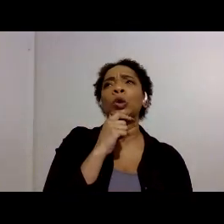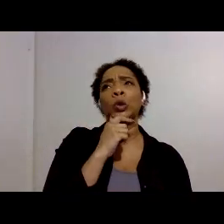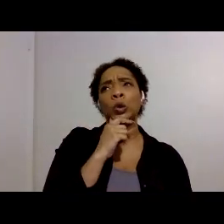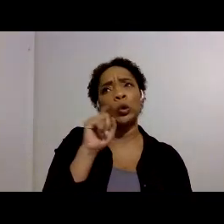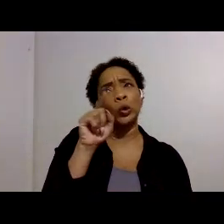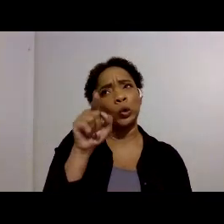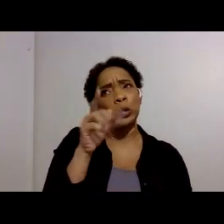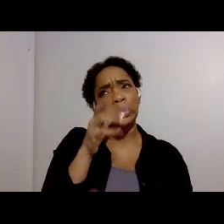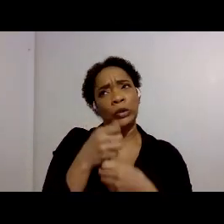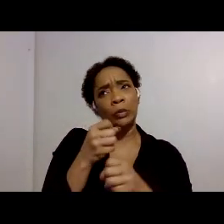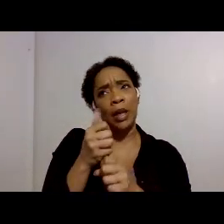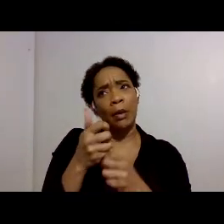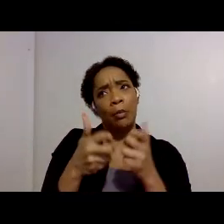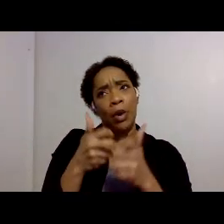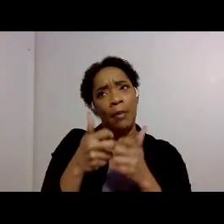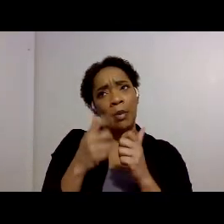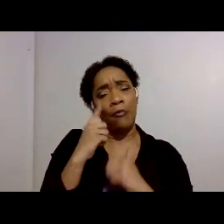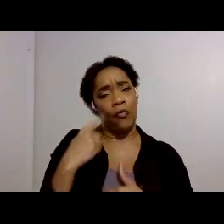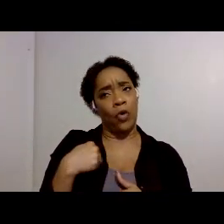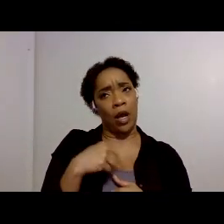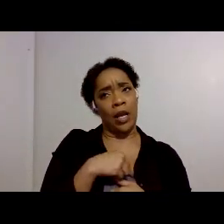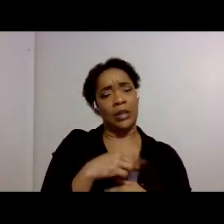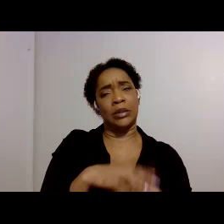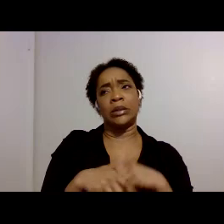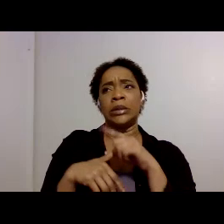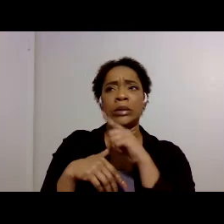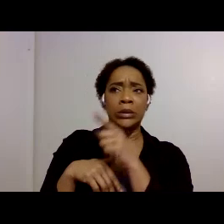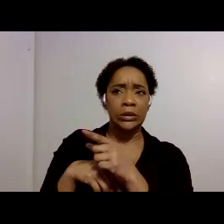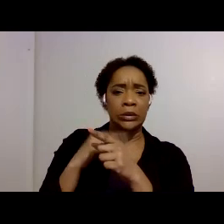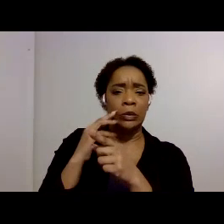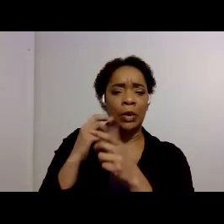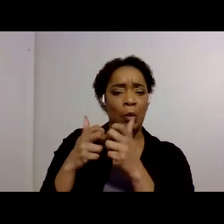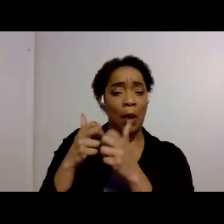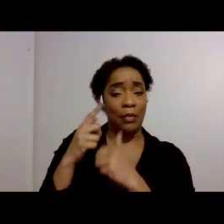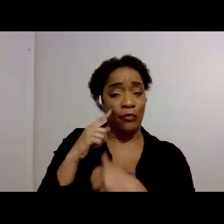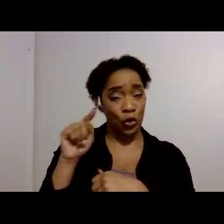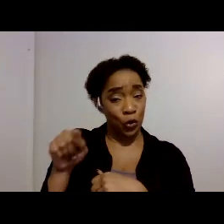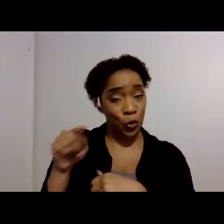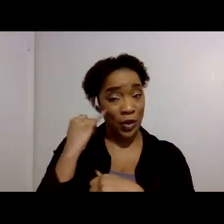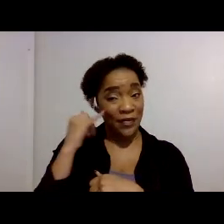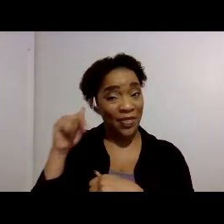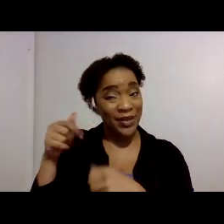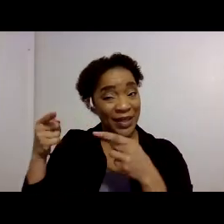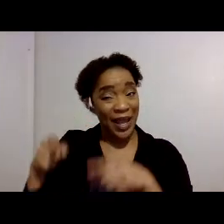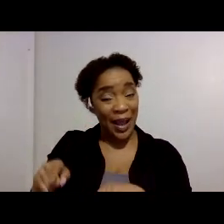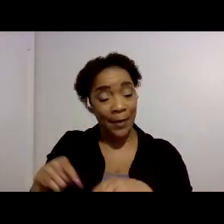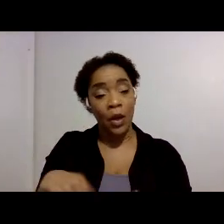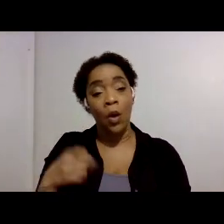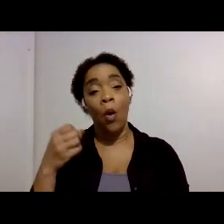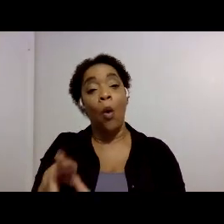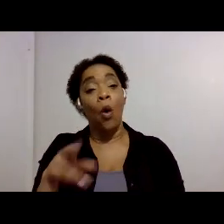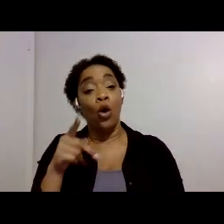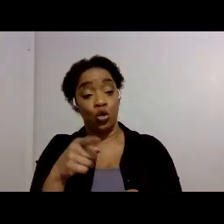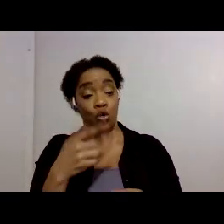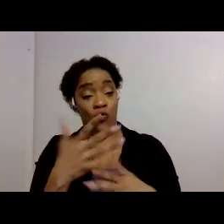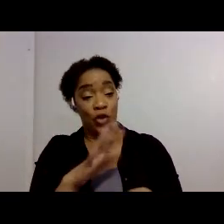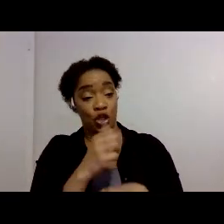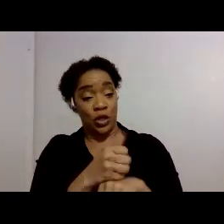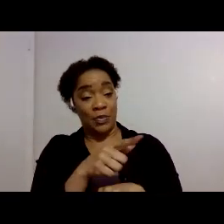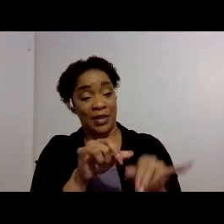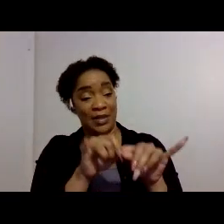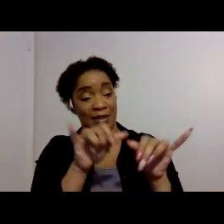for our response team. This would be a problem for you in this situation, or you have this system in place which